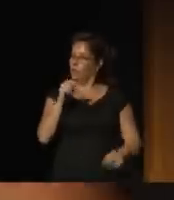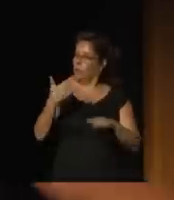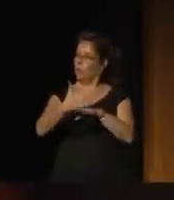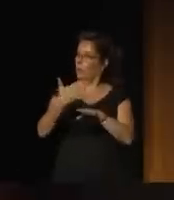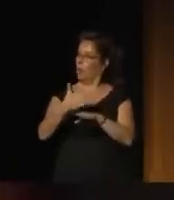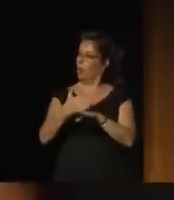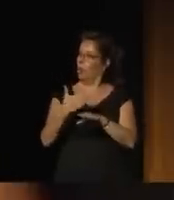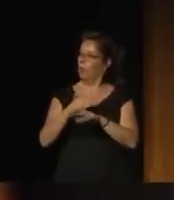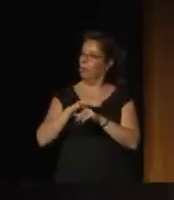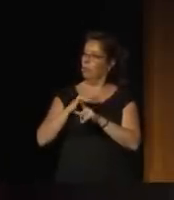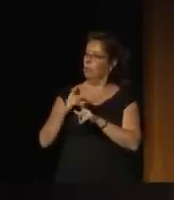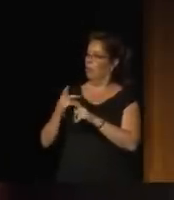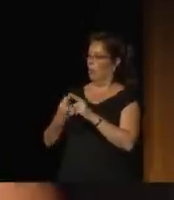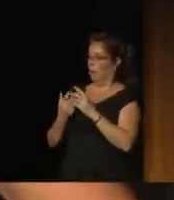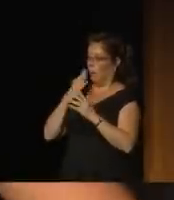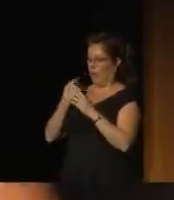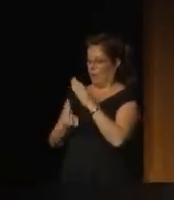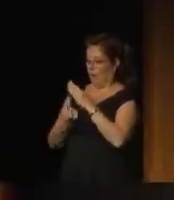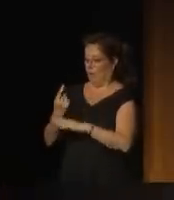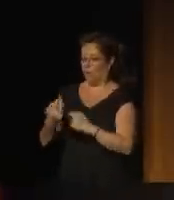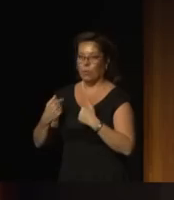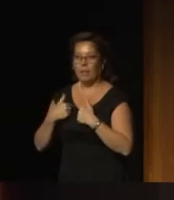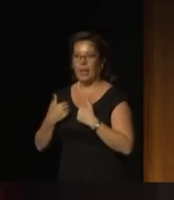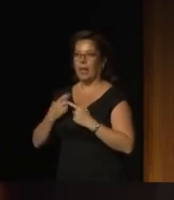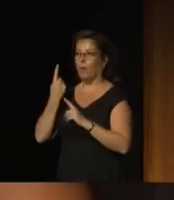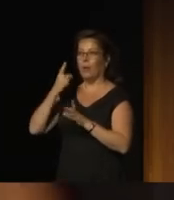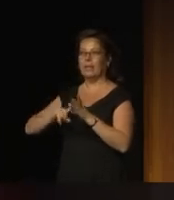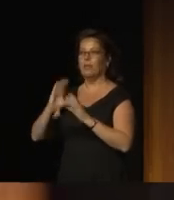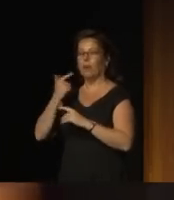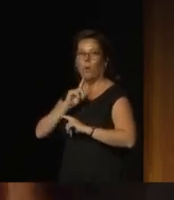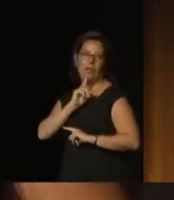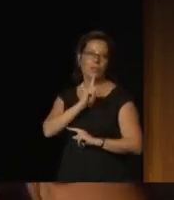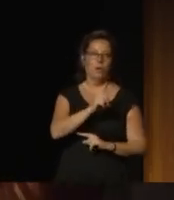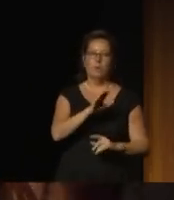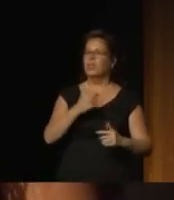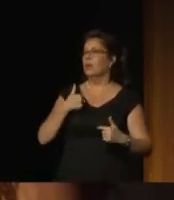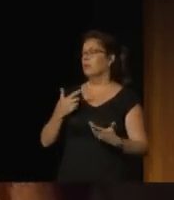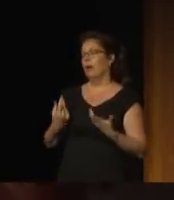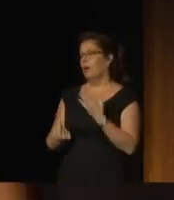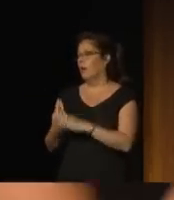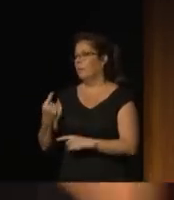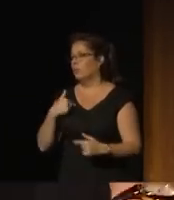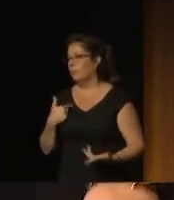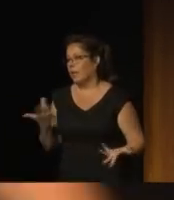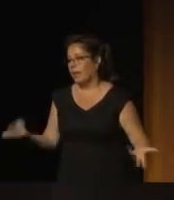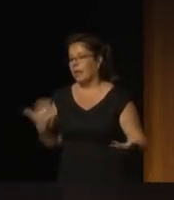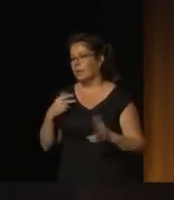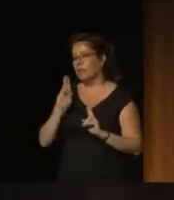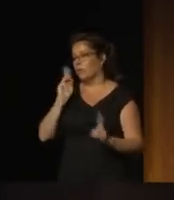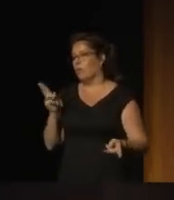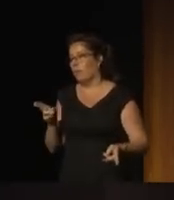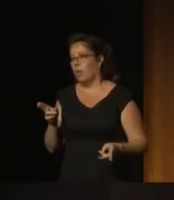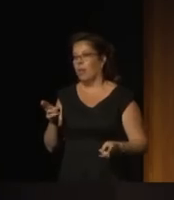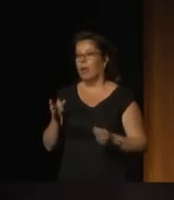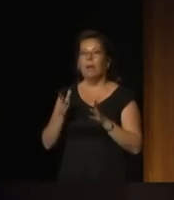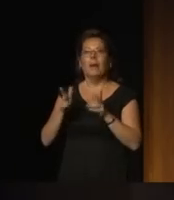work, and it started happening to me. And a year ago, when I told her about it, she said, oh, that happened to me, it just happens. And then since Me Too, she